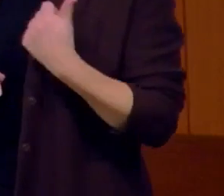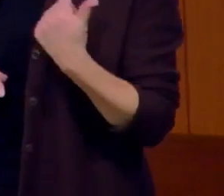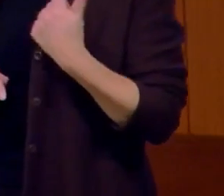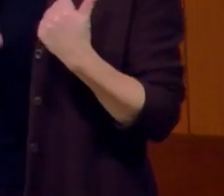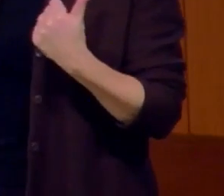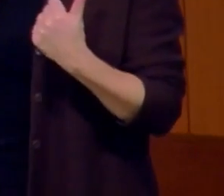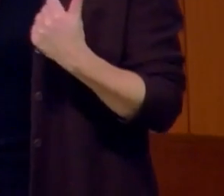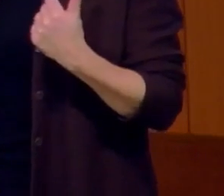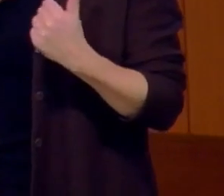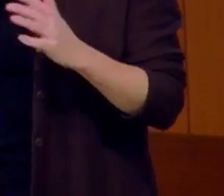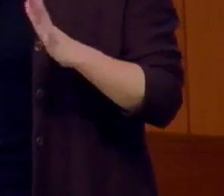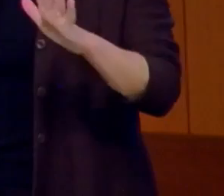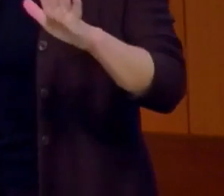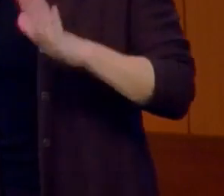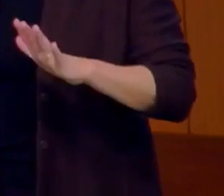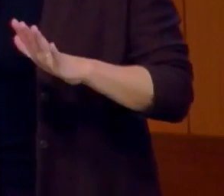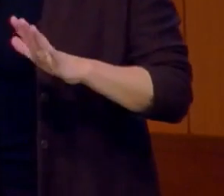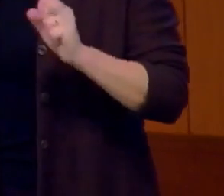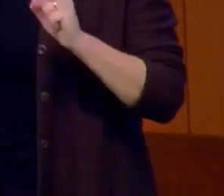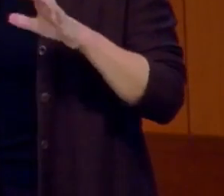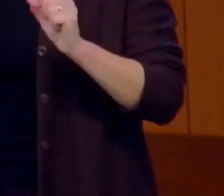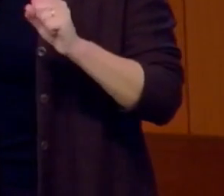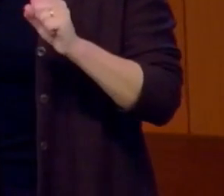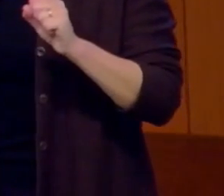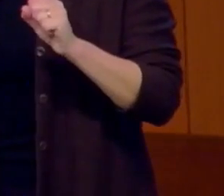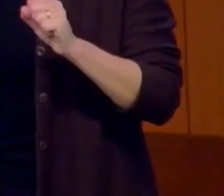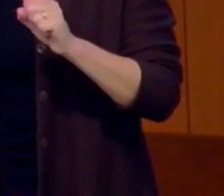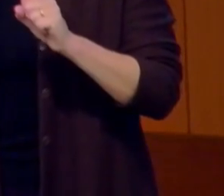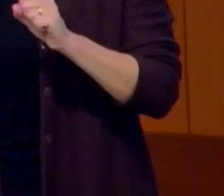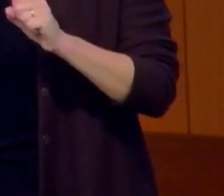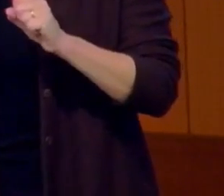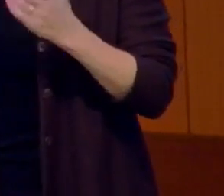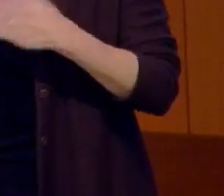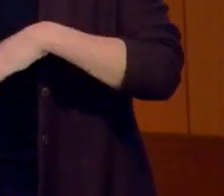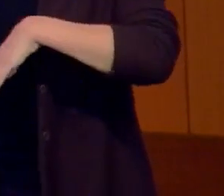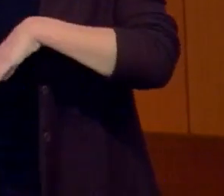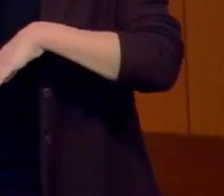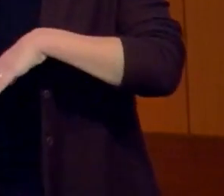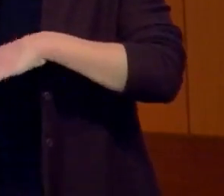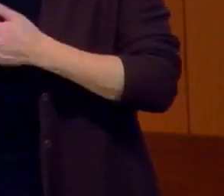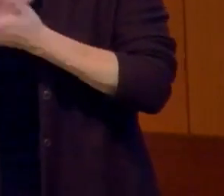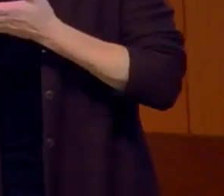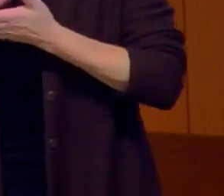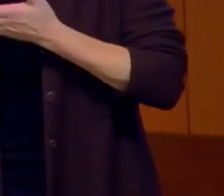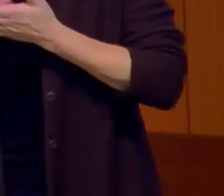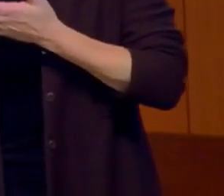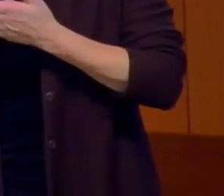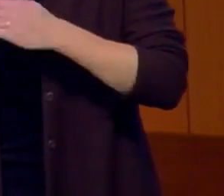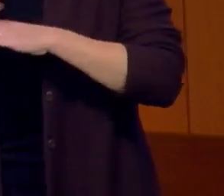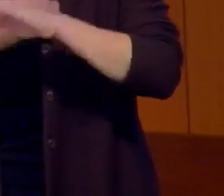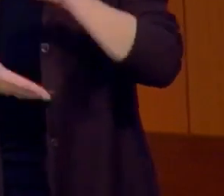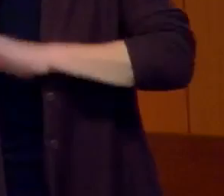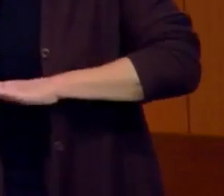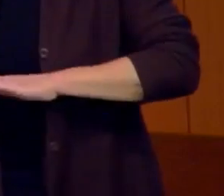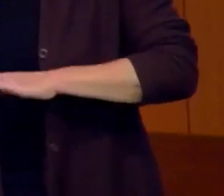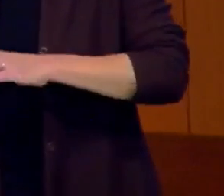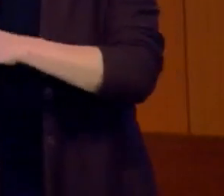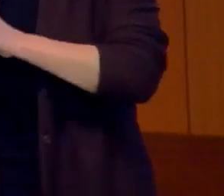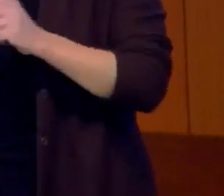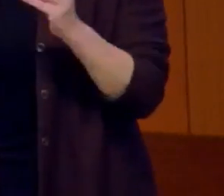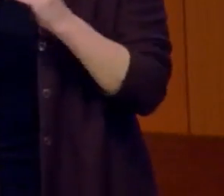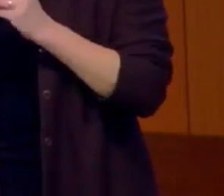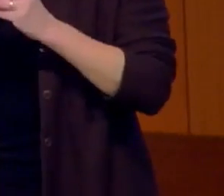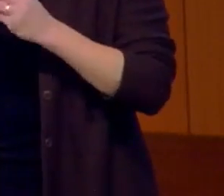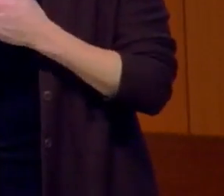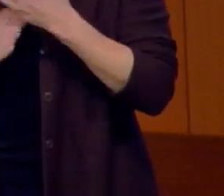fantastic. It's amazing. He's always here on time. He cleans his workstation before he leaves. He gets more parts